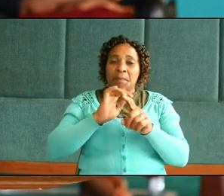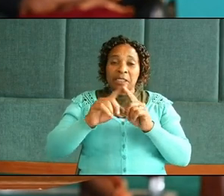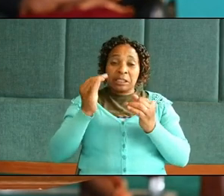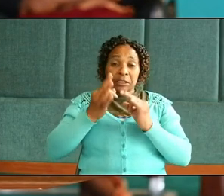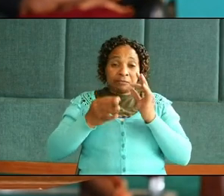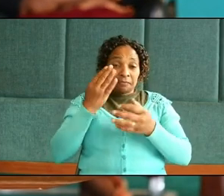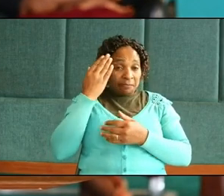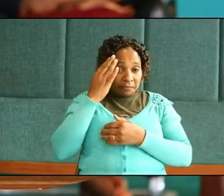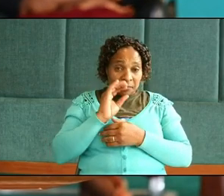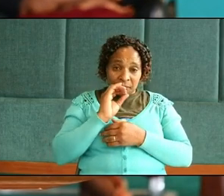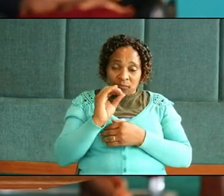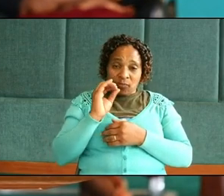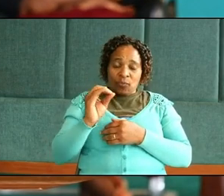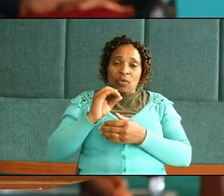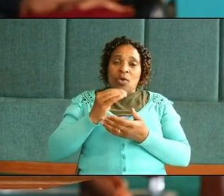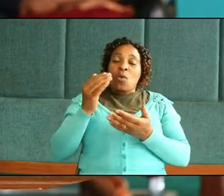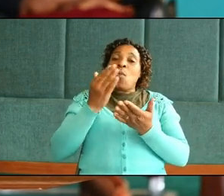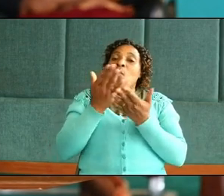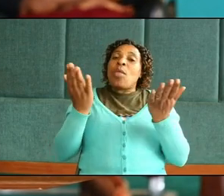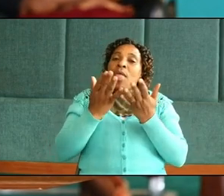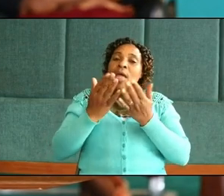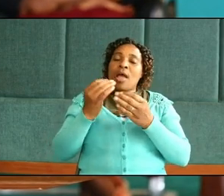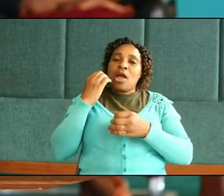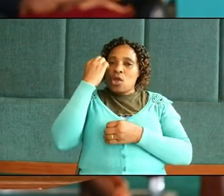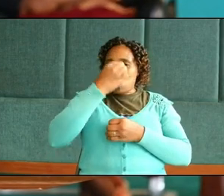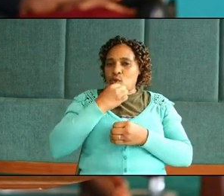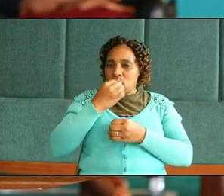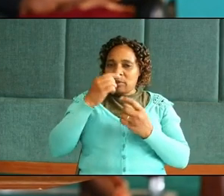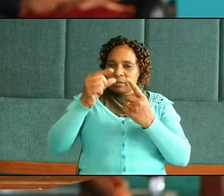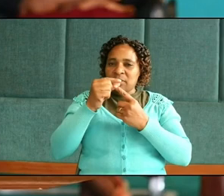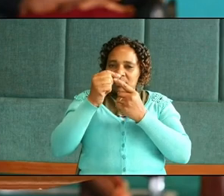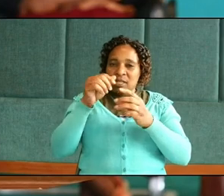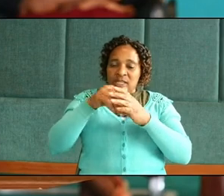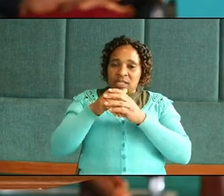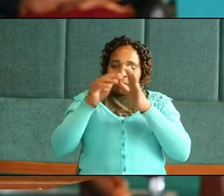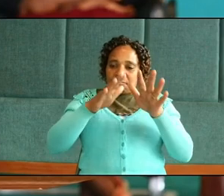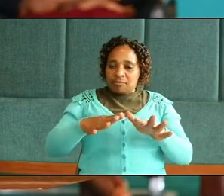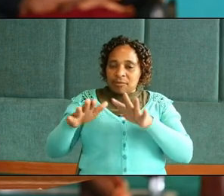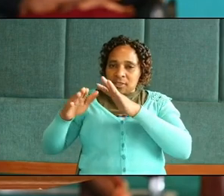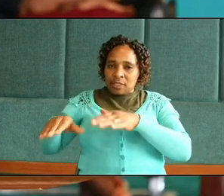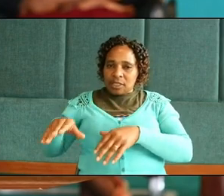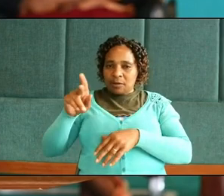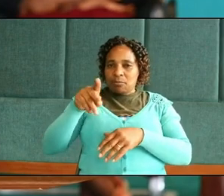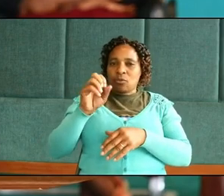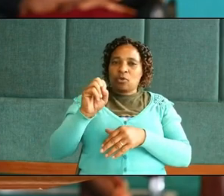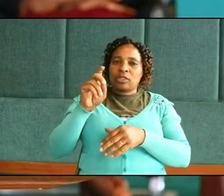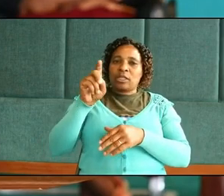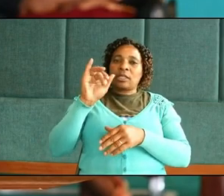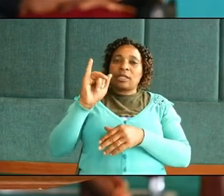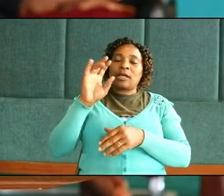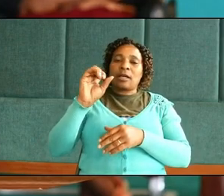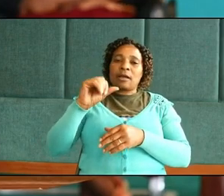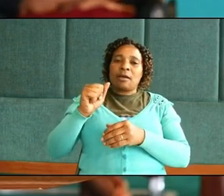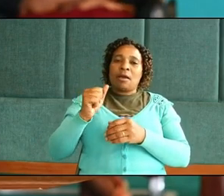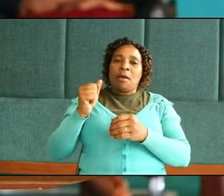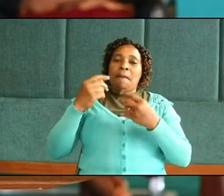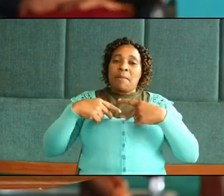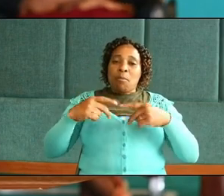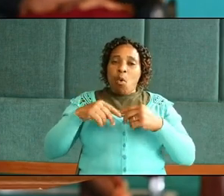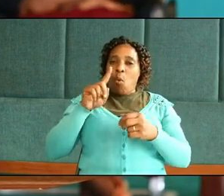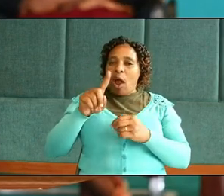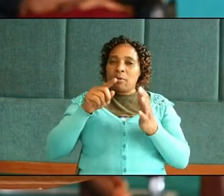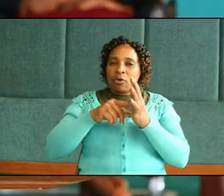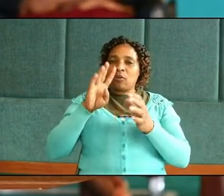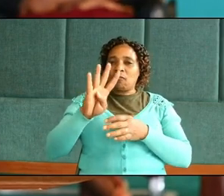know, it's located in Europe, specifically on the Baltic Sea. It has a population of 1.884